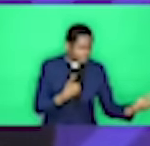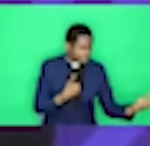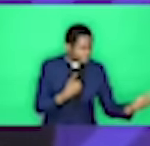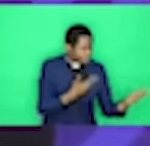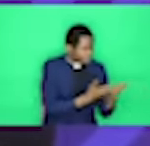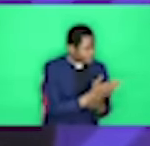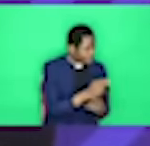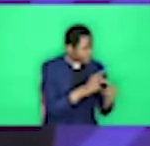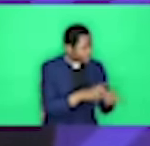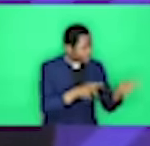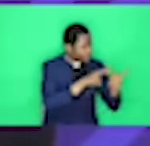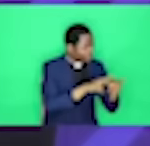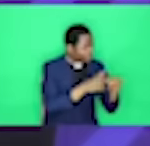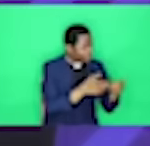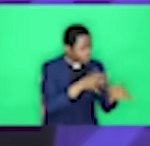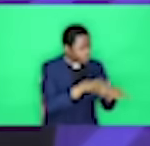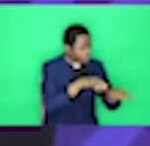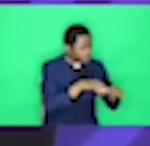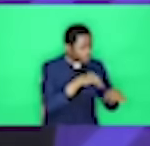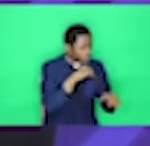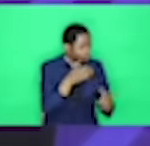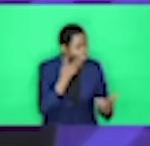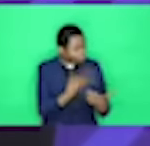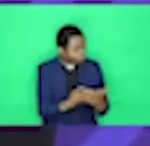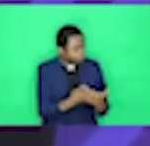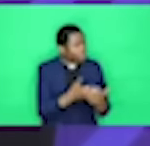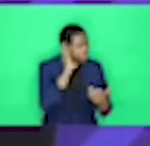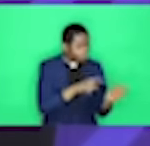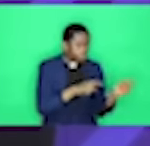actions are guided by the right principles.